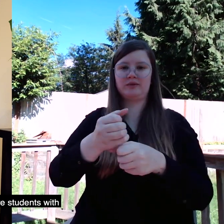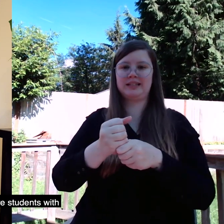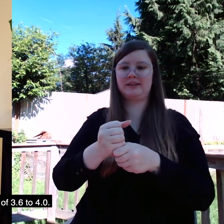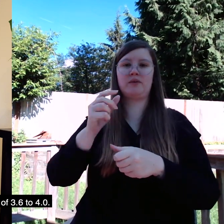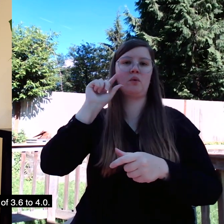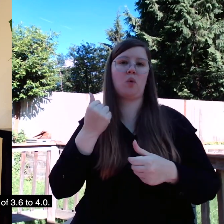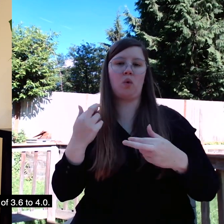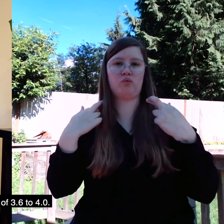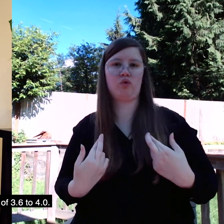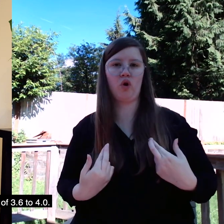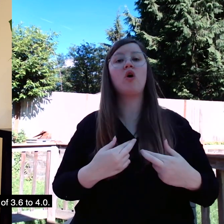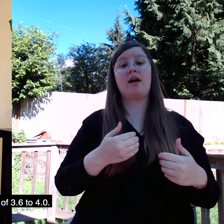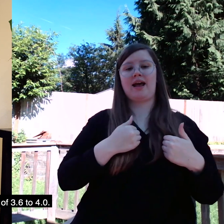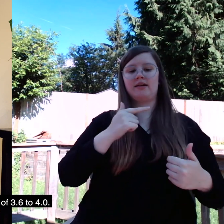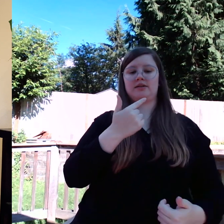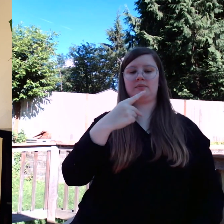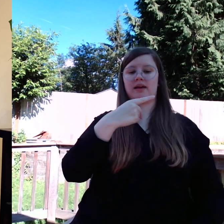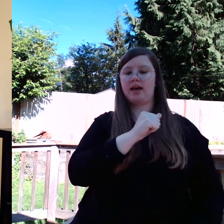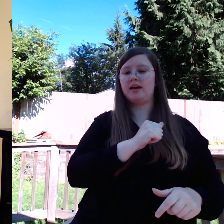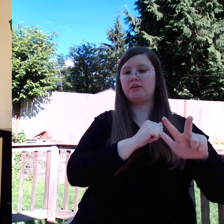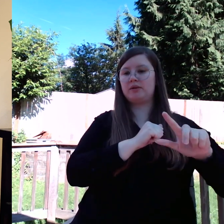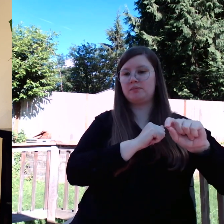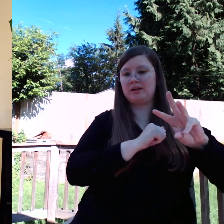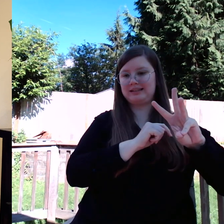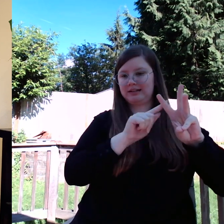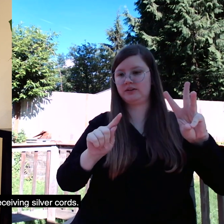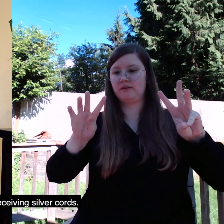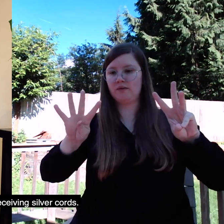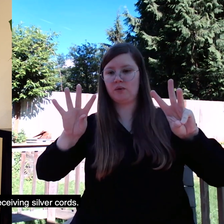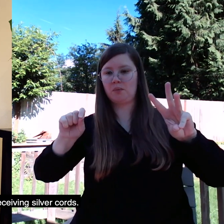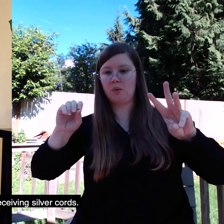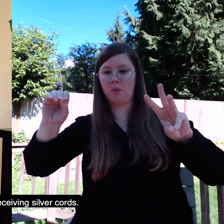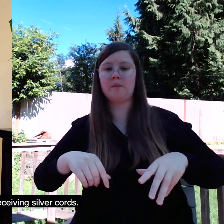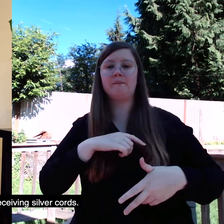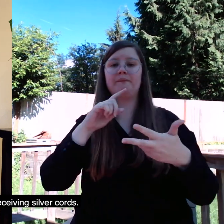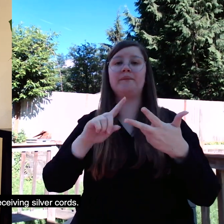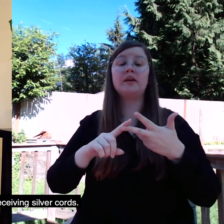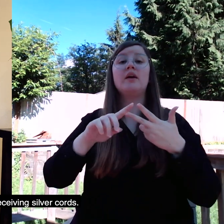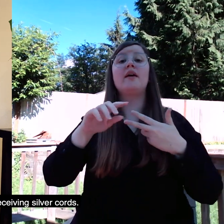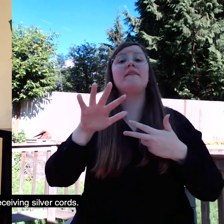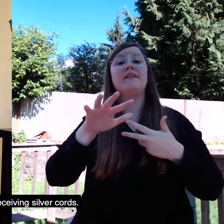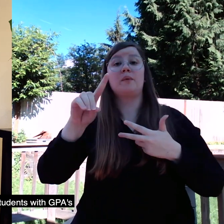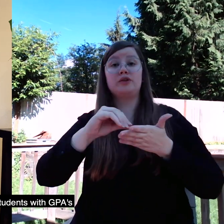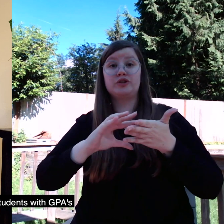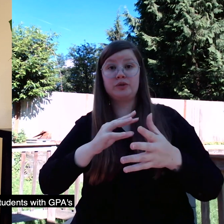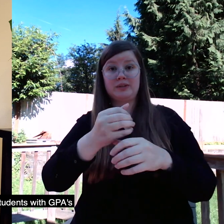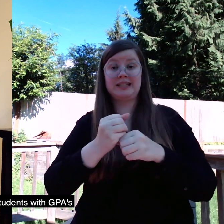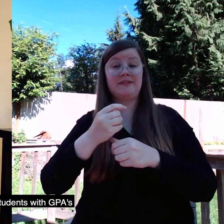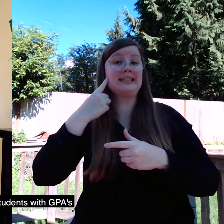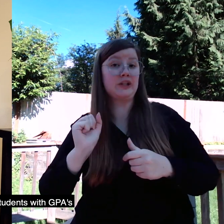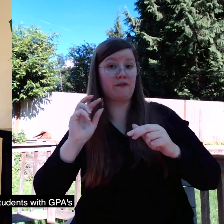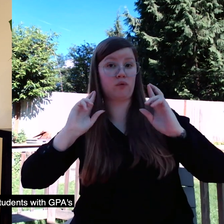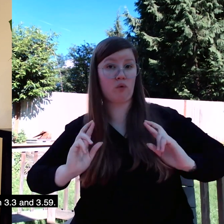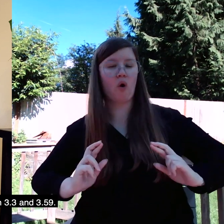These are students with GPAs of 3.6 to 4.0. 51 students receiving silver cords. These